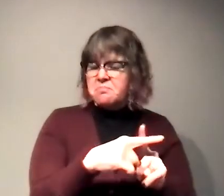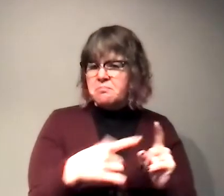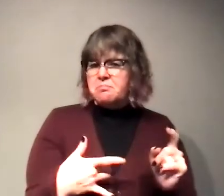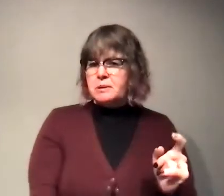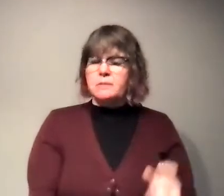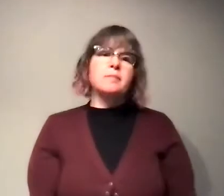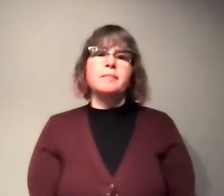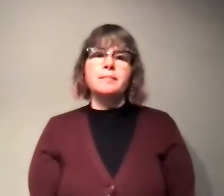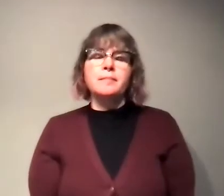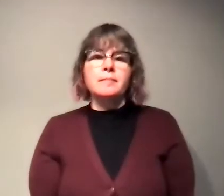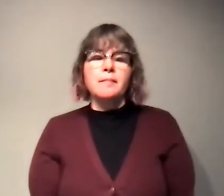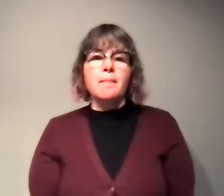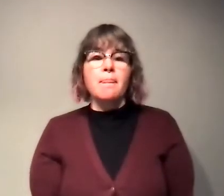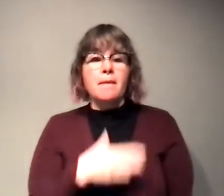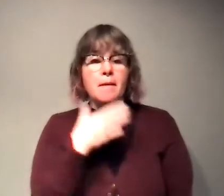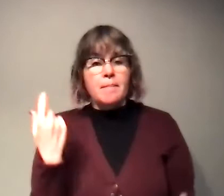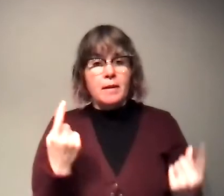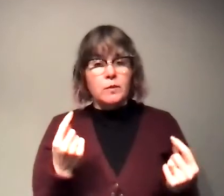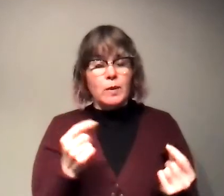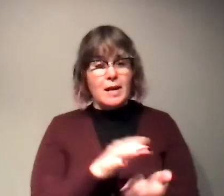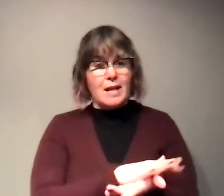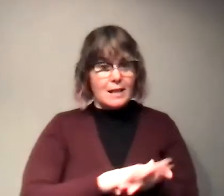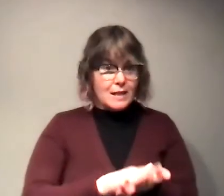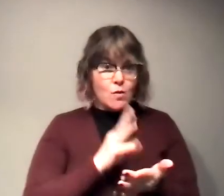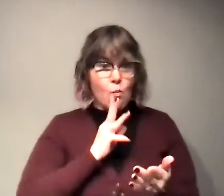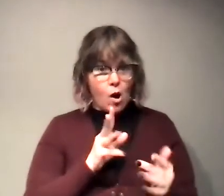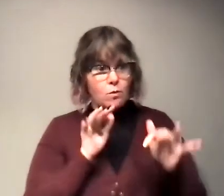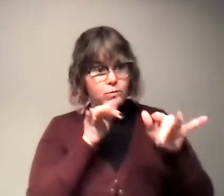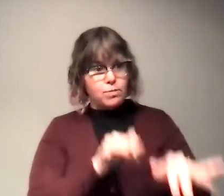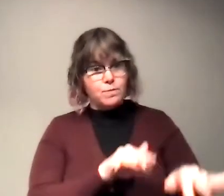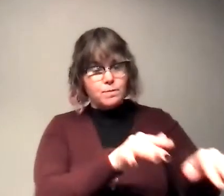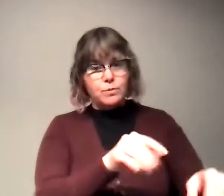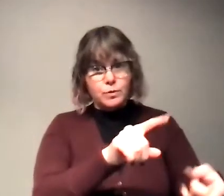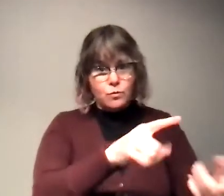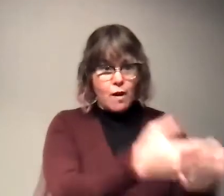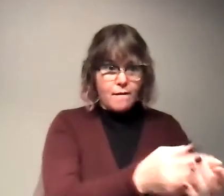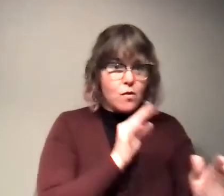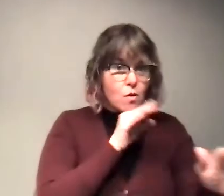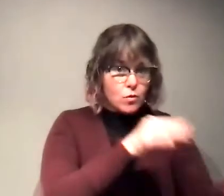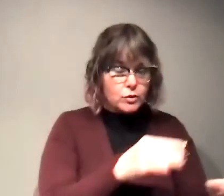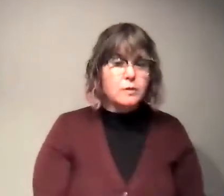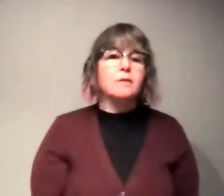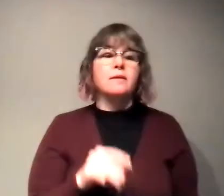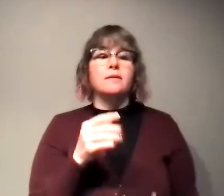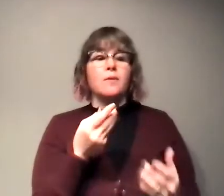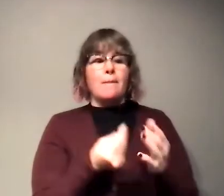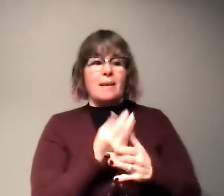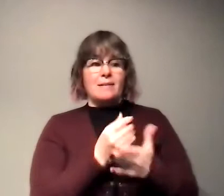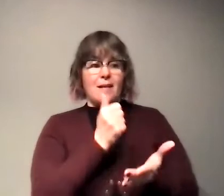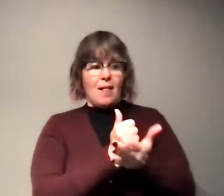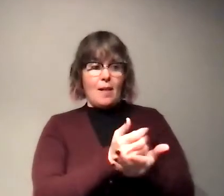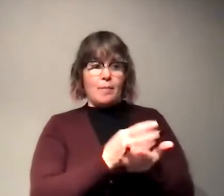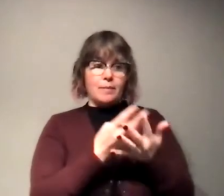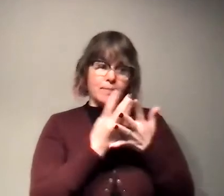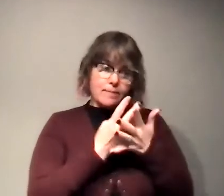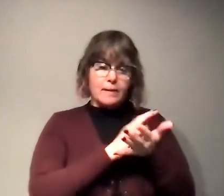the best thing is if we have clean water going out to the ocean. And so if the plants help make the water cleaner, and